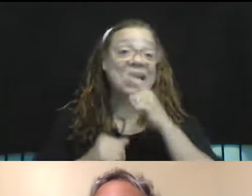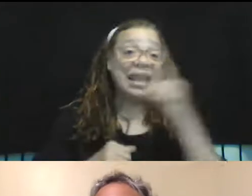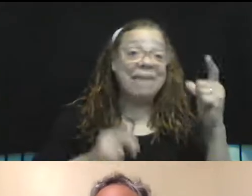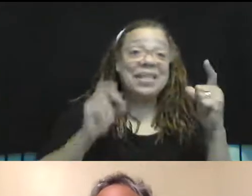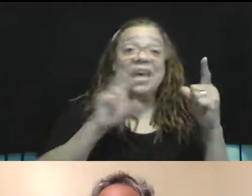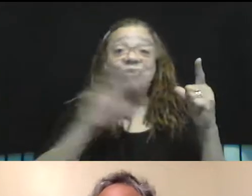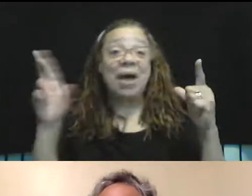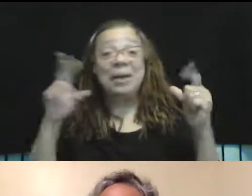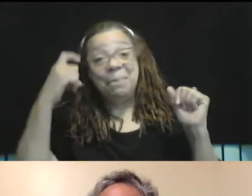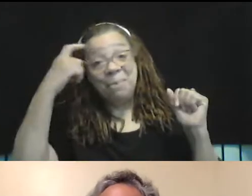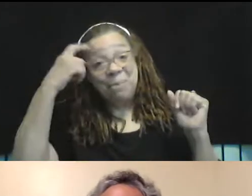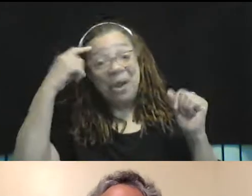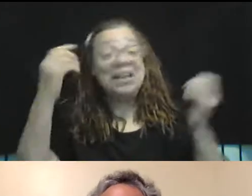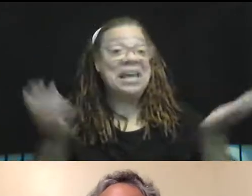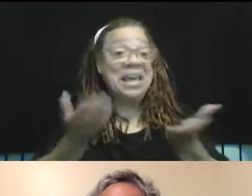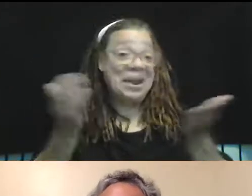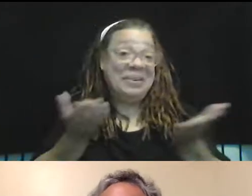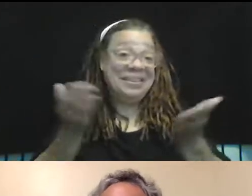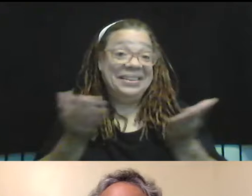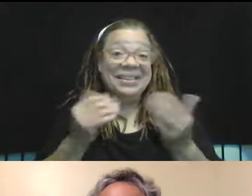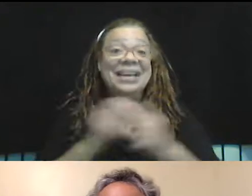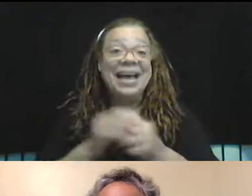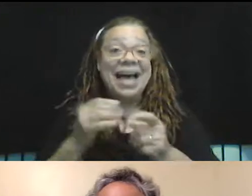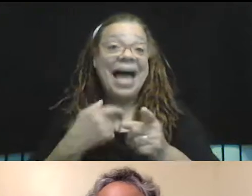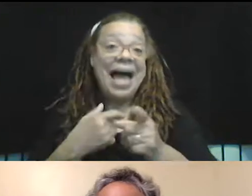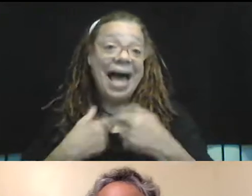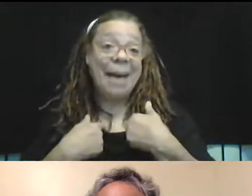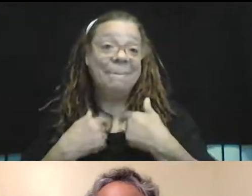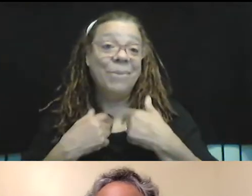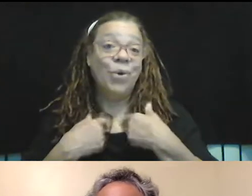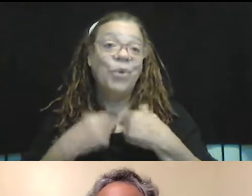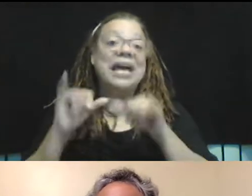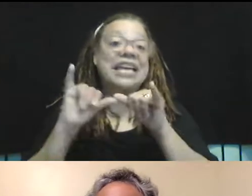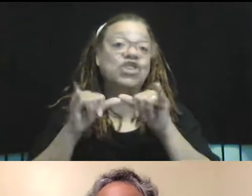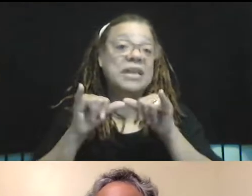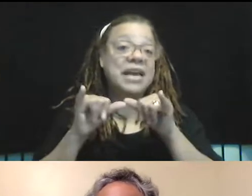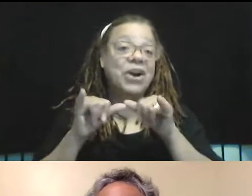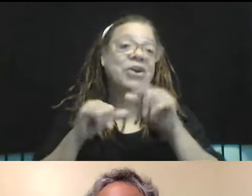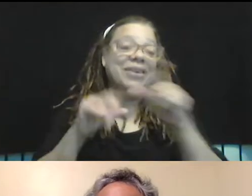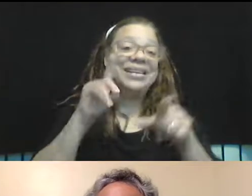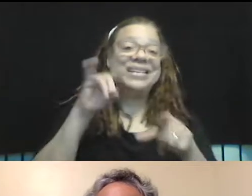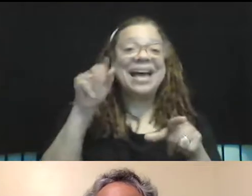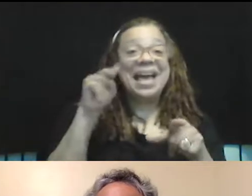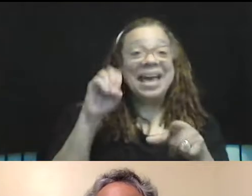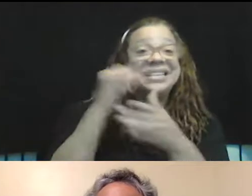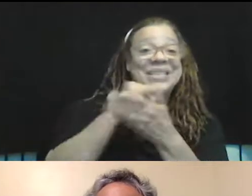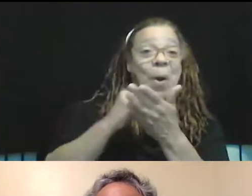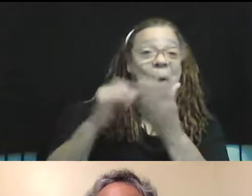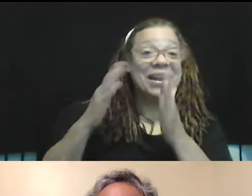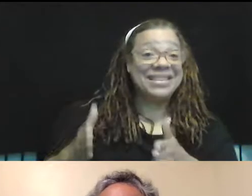so Yeah. Yeah, I'm more the engineer. Diane is definitely the artist.